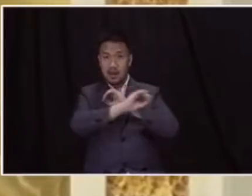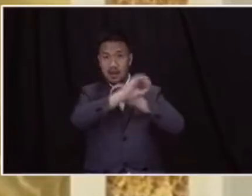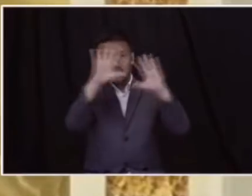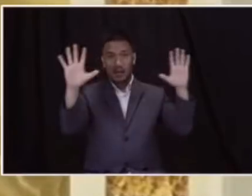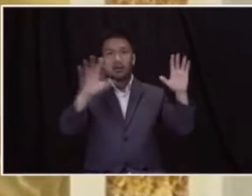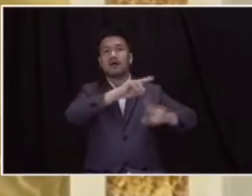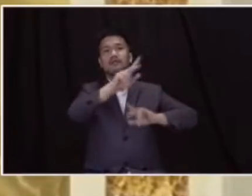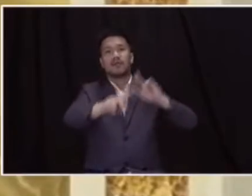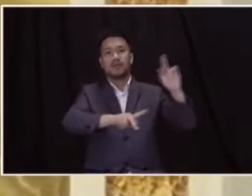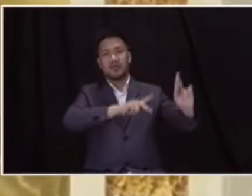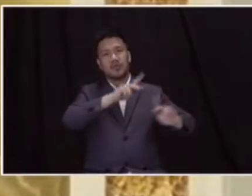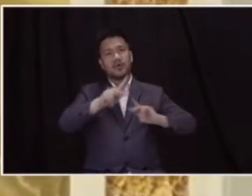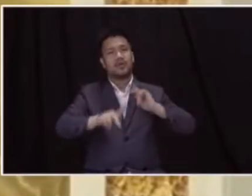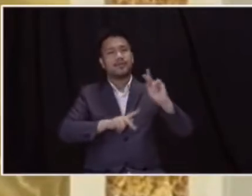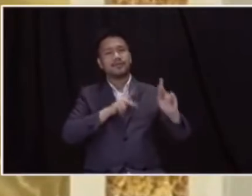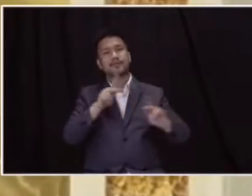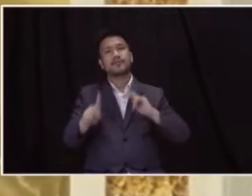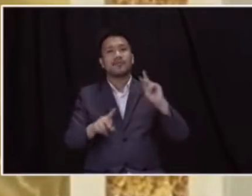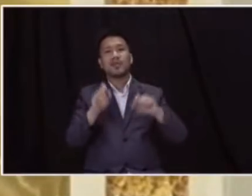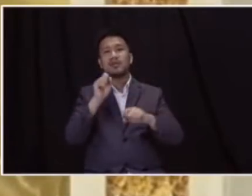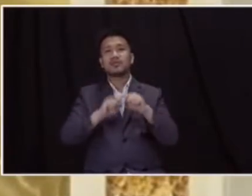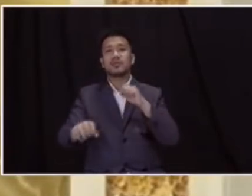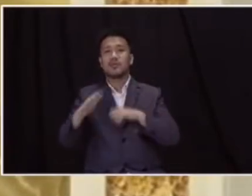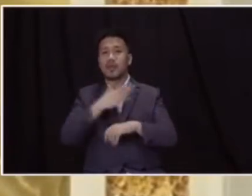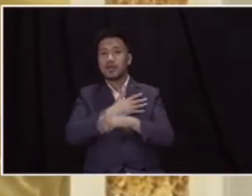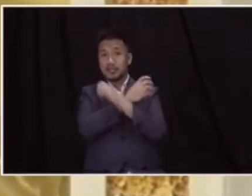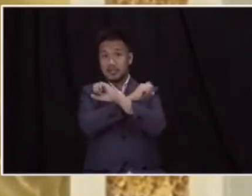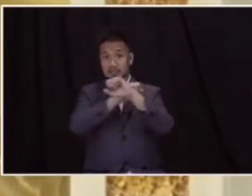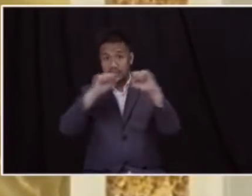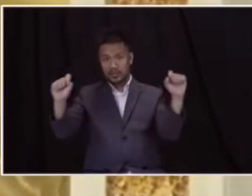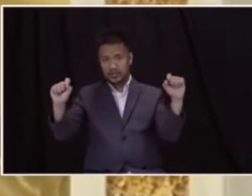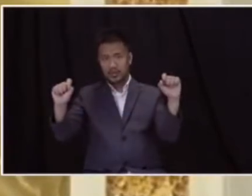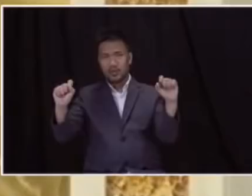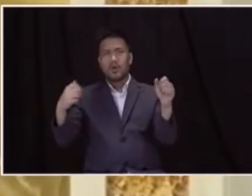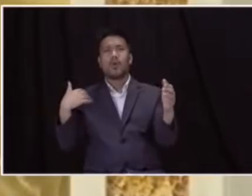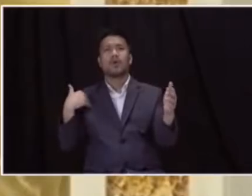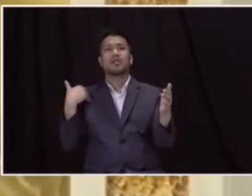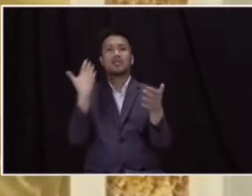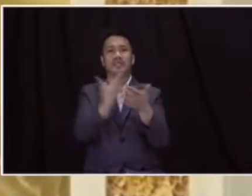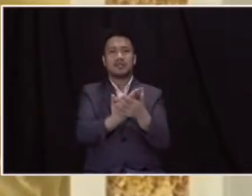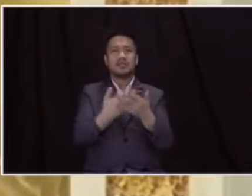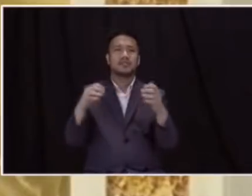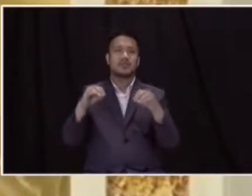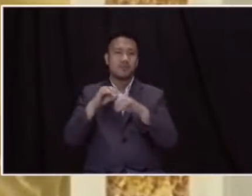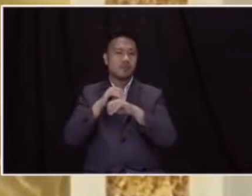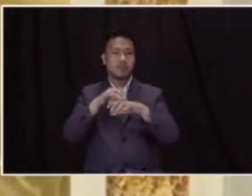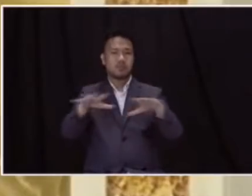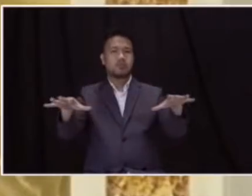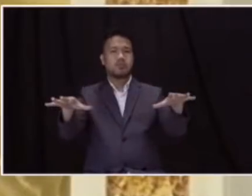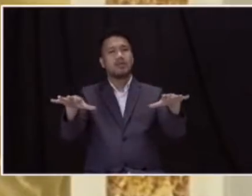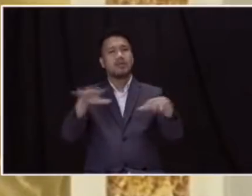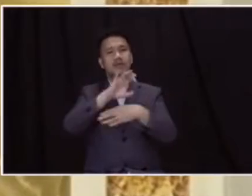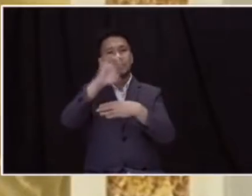the nations, that my salvation will reach to the ends of the earth.